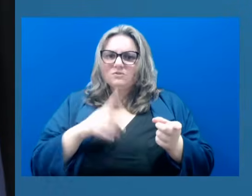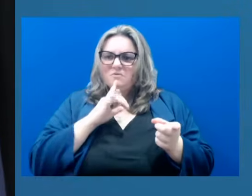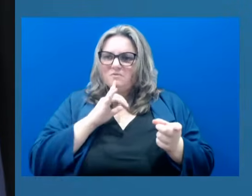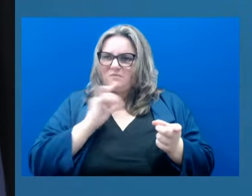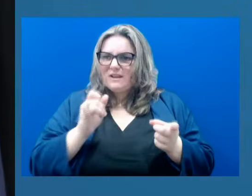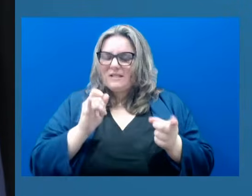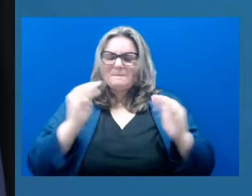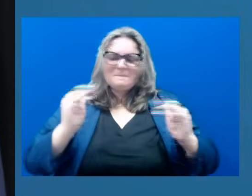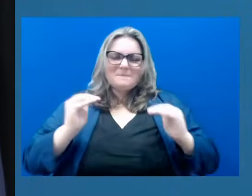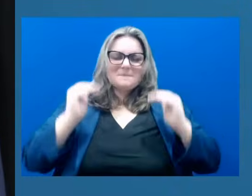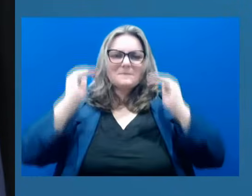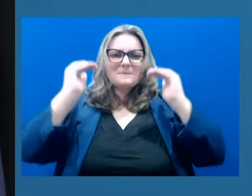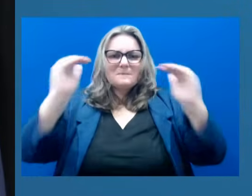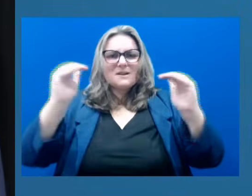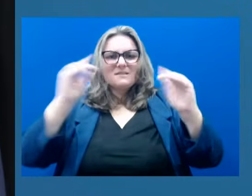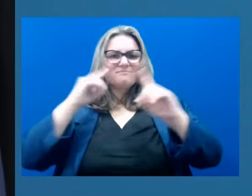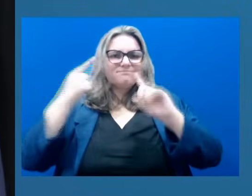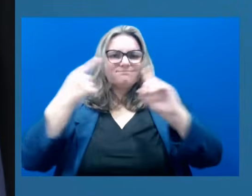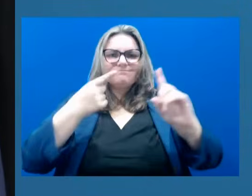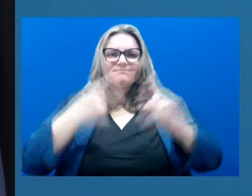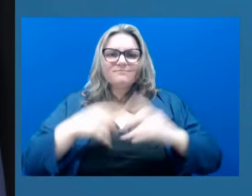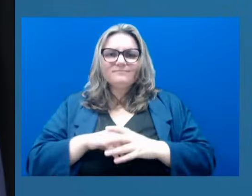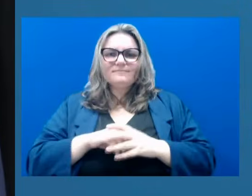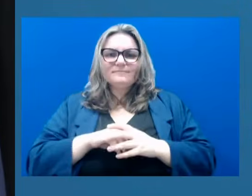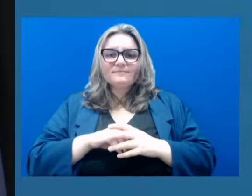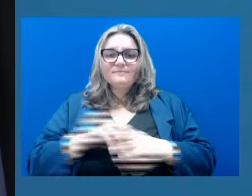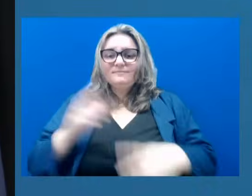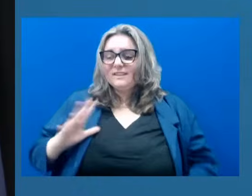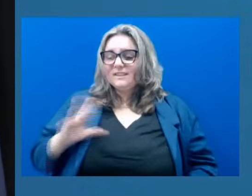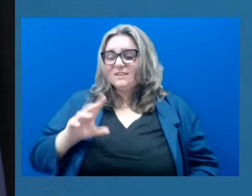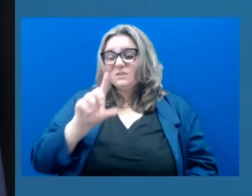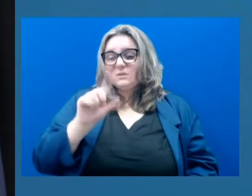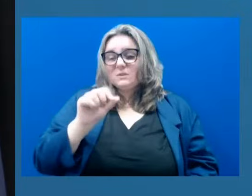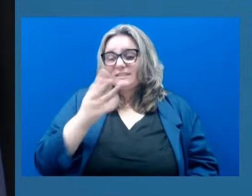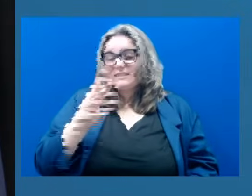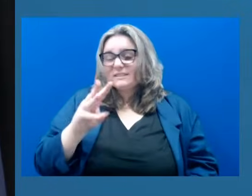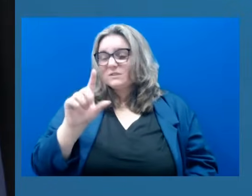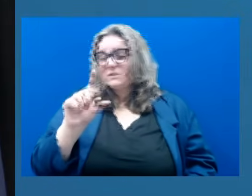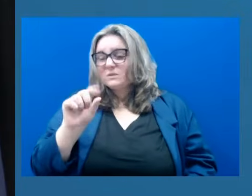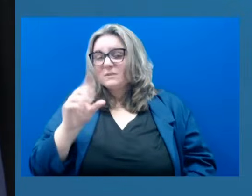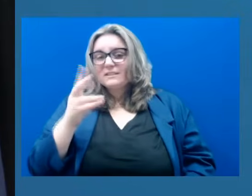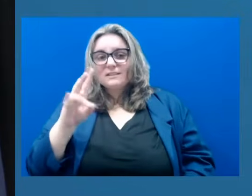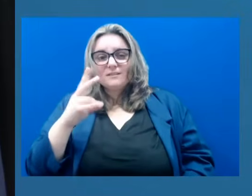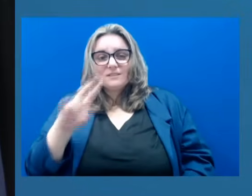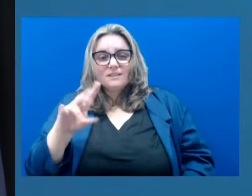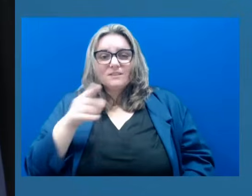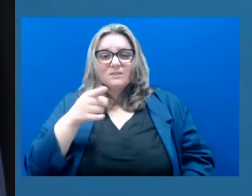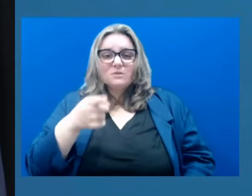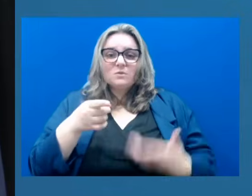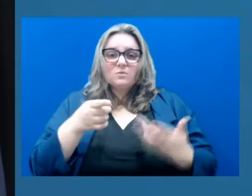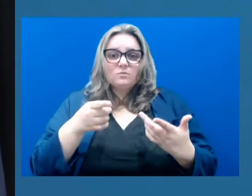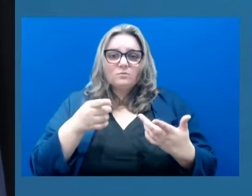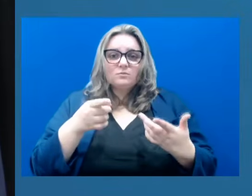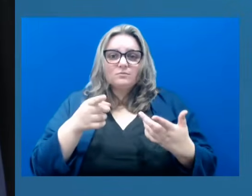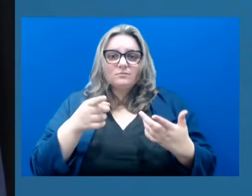was a time back in 2016, 2017, where you issued about 39